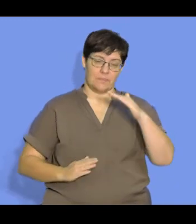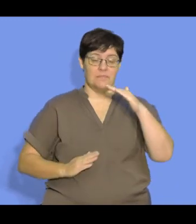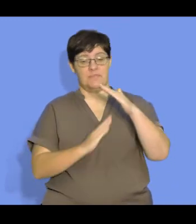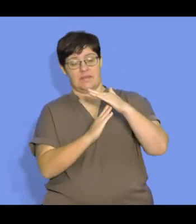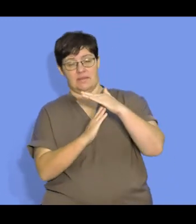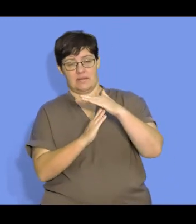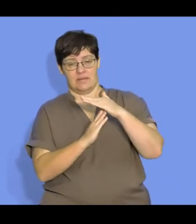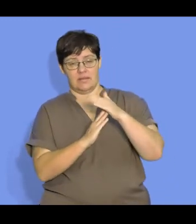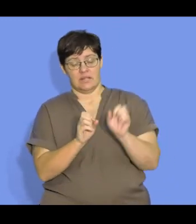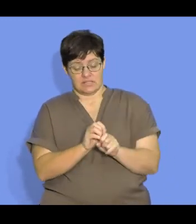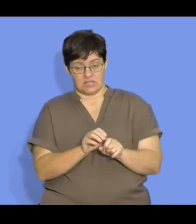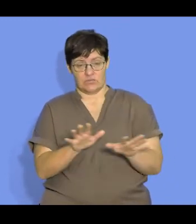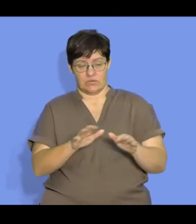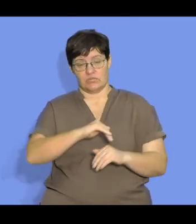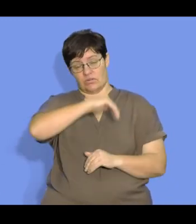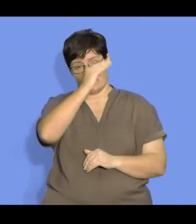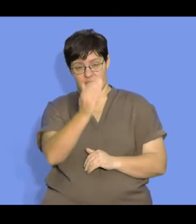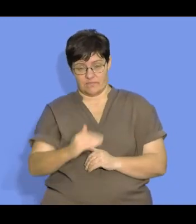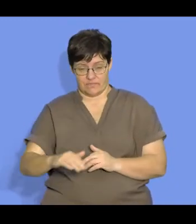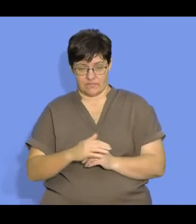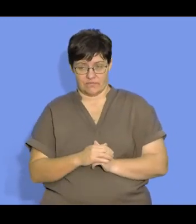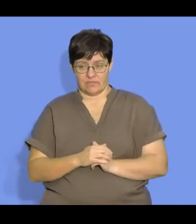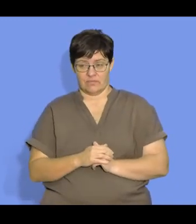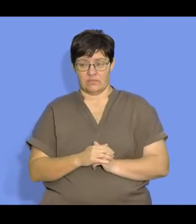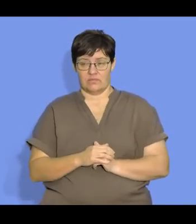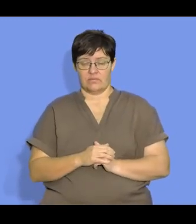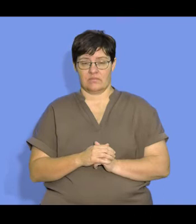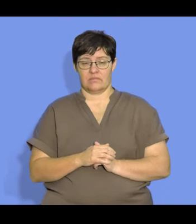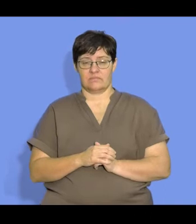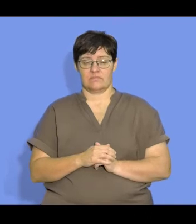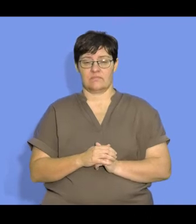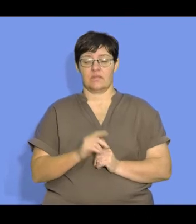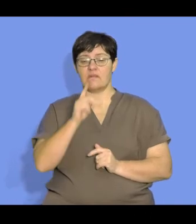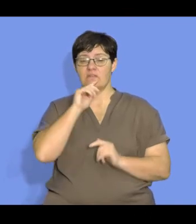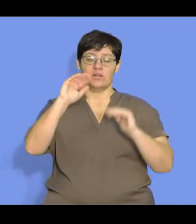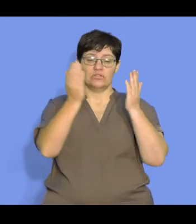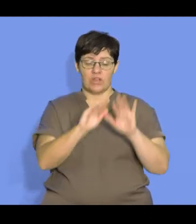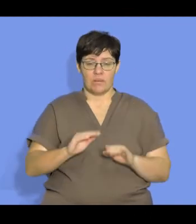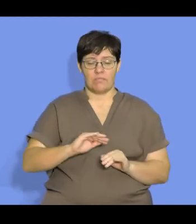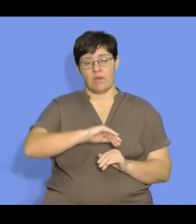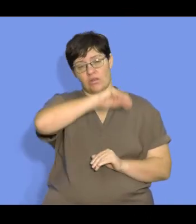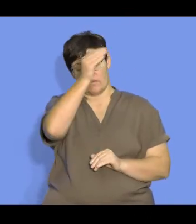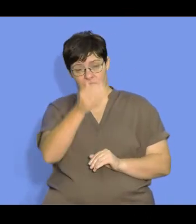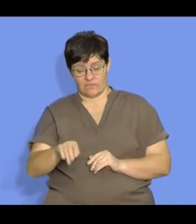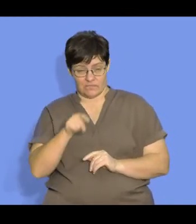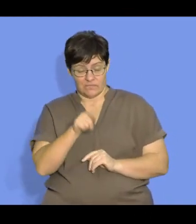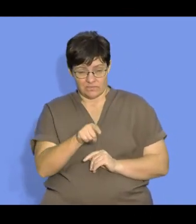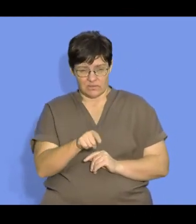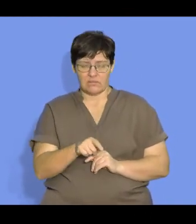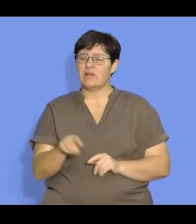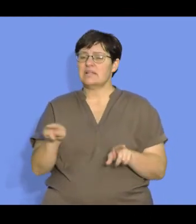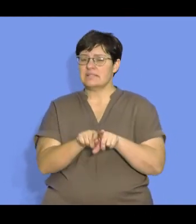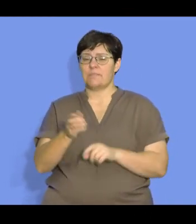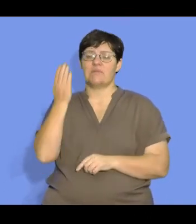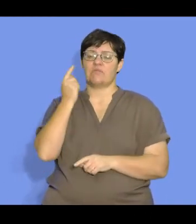peak of our distribution curve. Then if we look at the shape of the curve, this shape is,